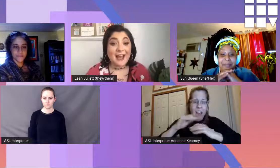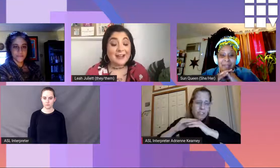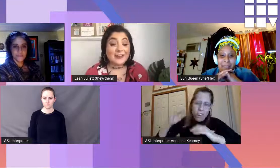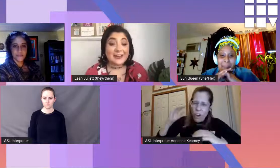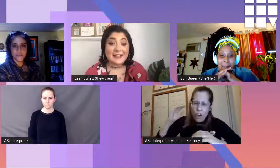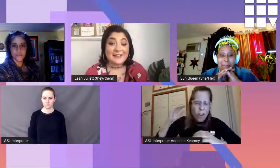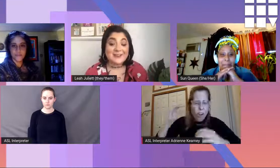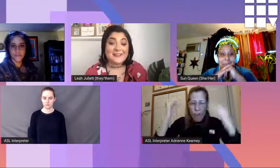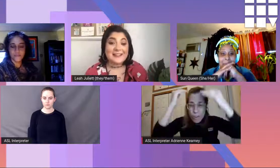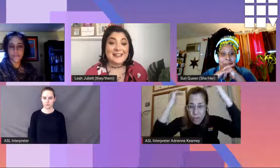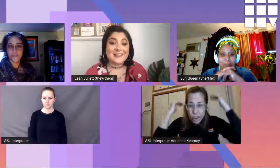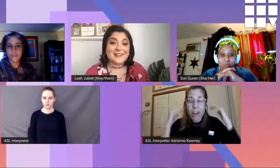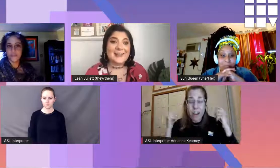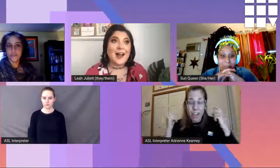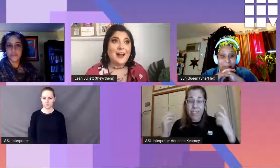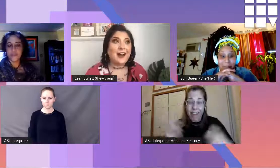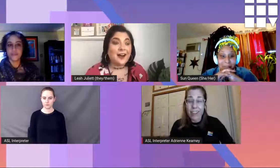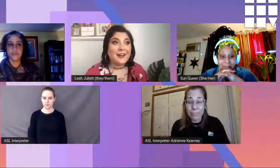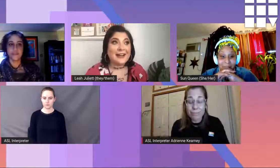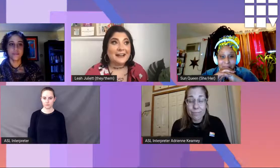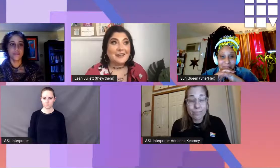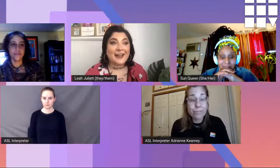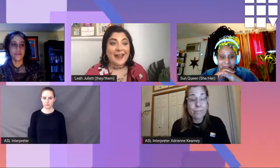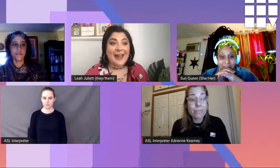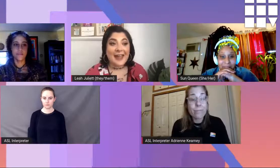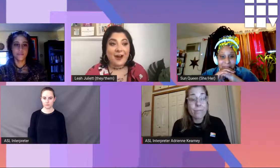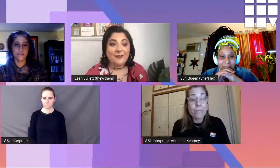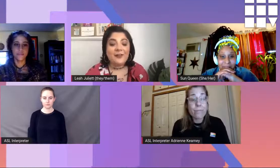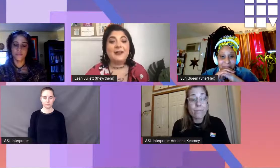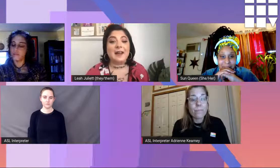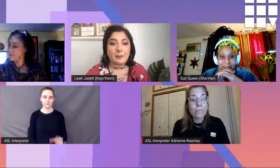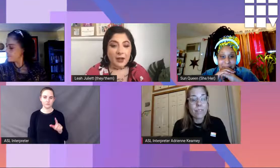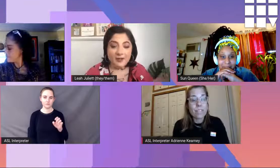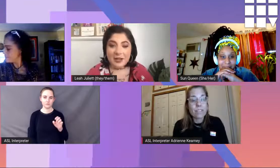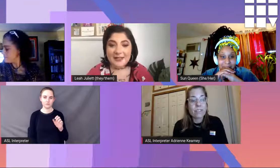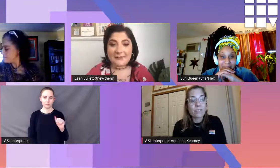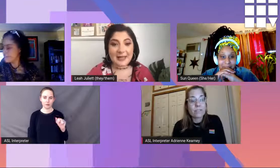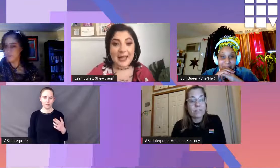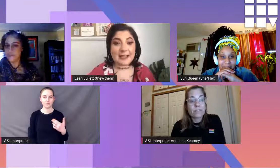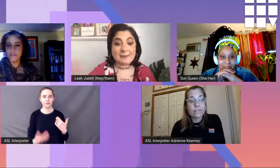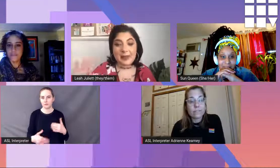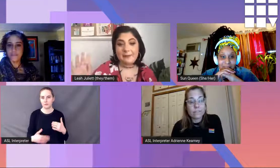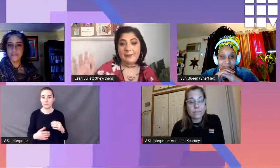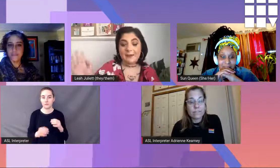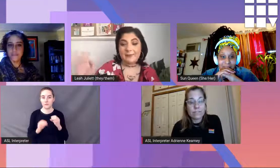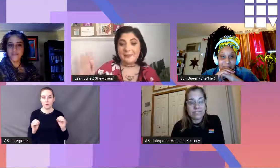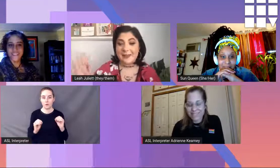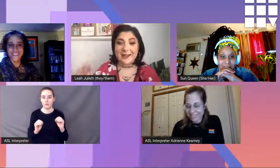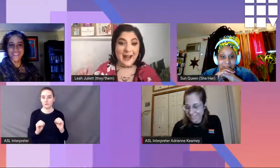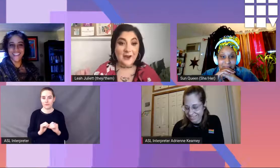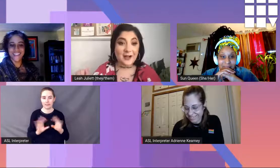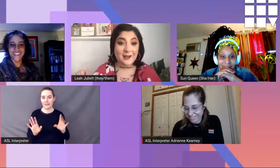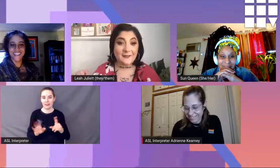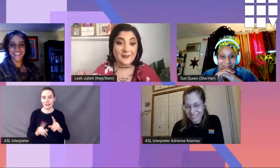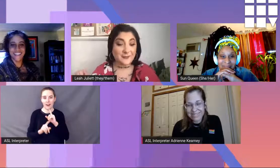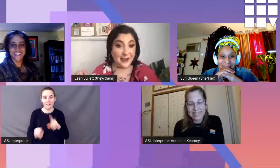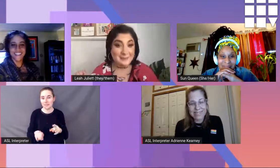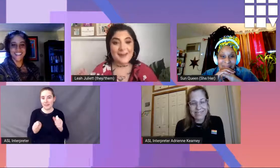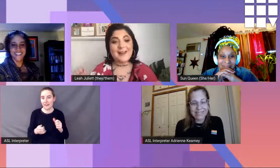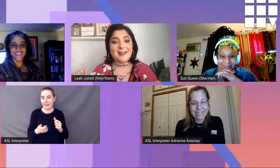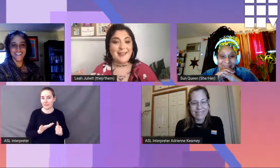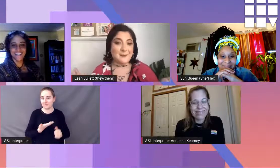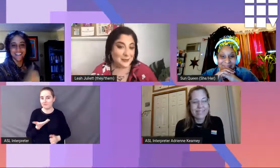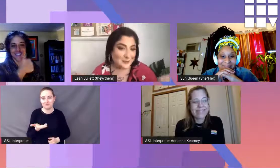Yeah, I agree. There's not a concrete answer that I can offer, and I apologize if my cats peep in and out of the